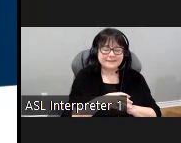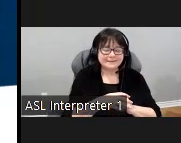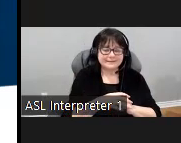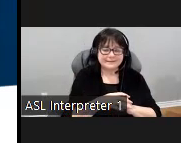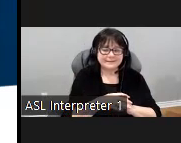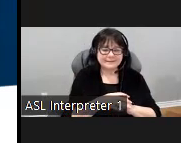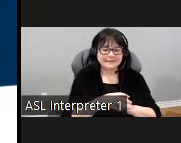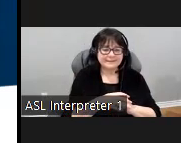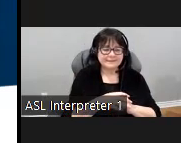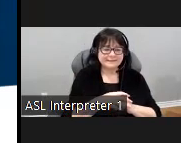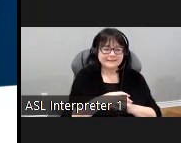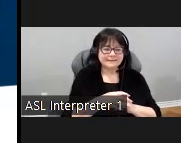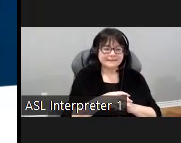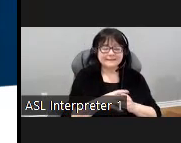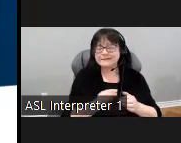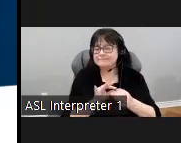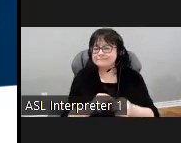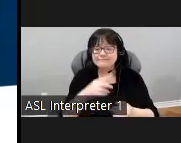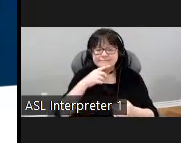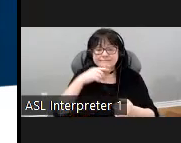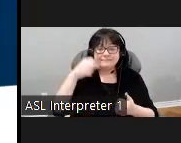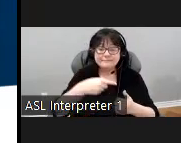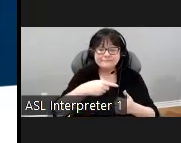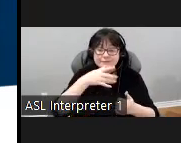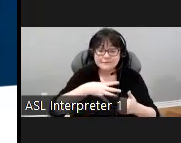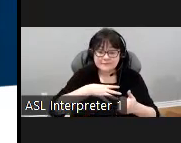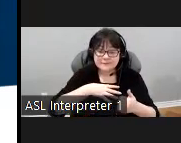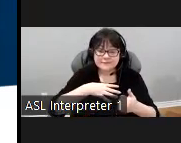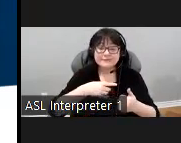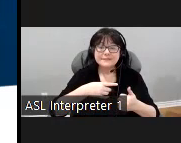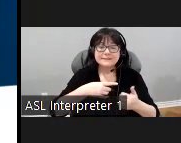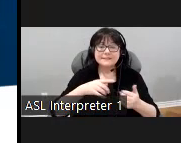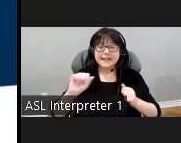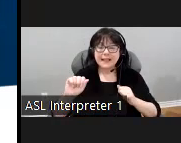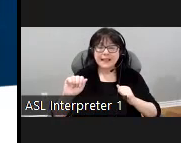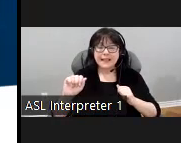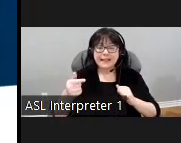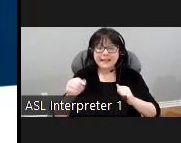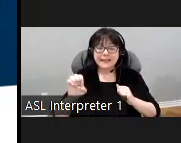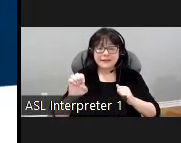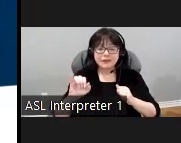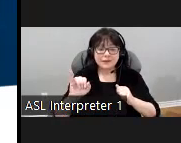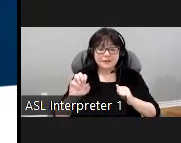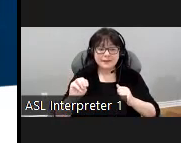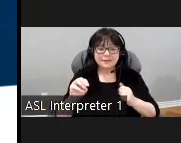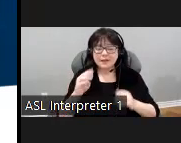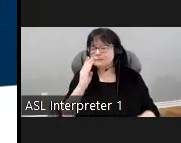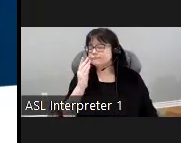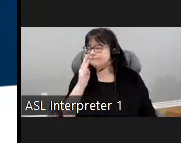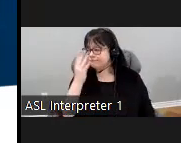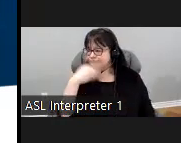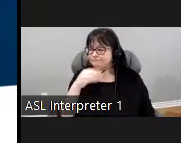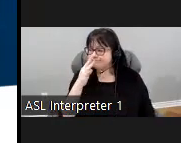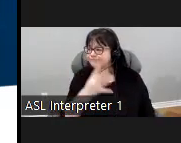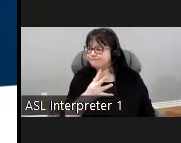because it's ageism, because it's happening in older women. Like it just doesn't get the attention. We're seeing a lot of